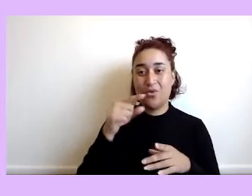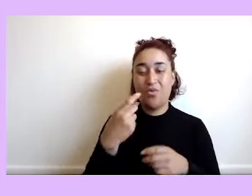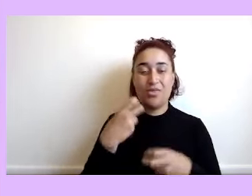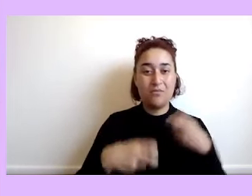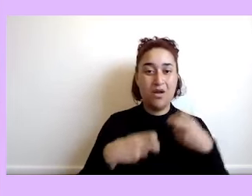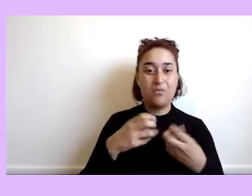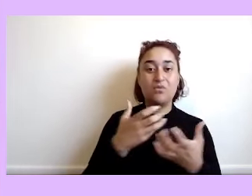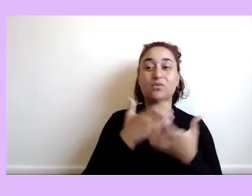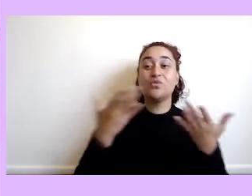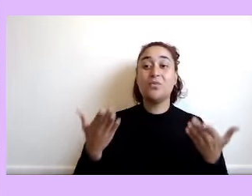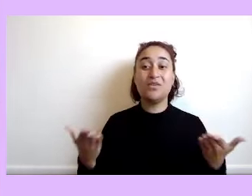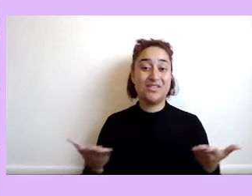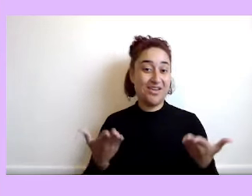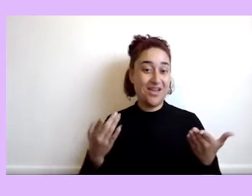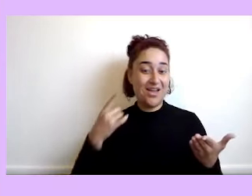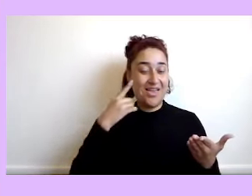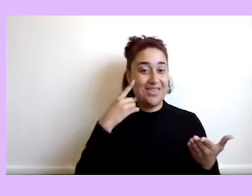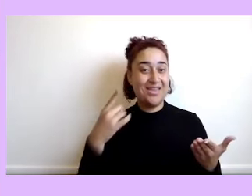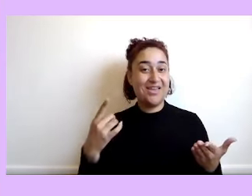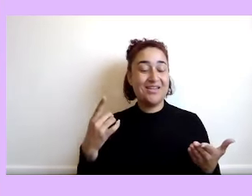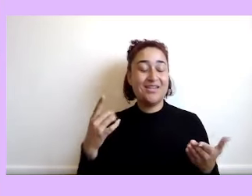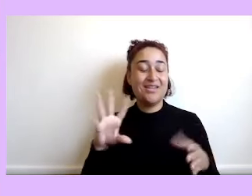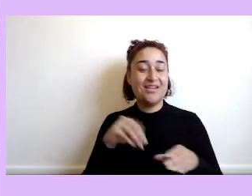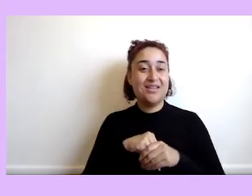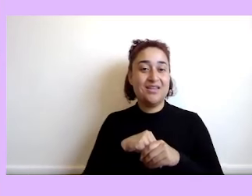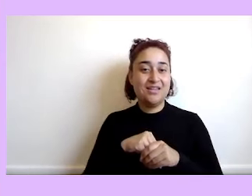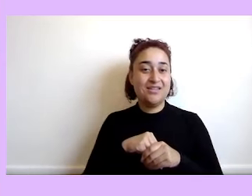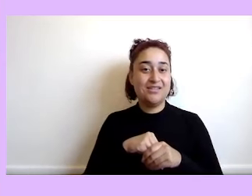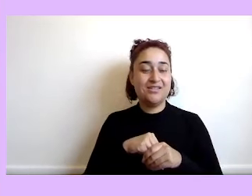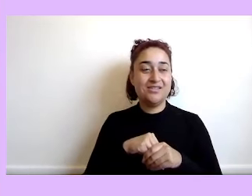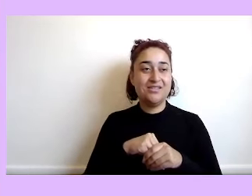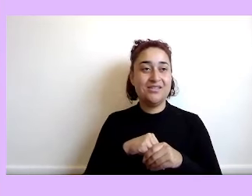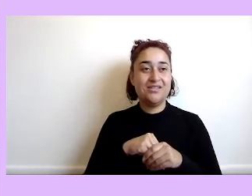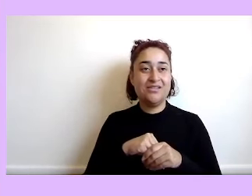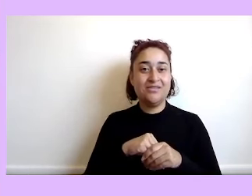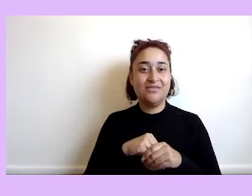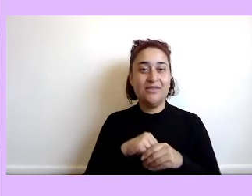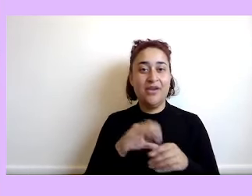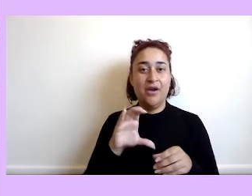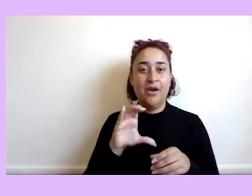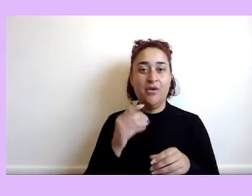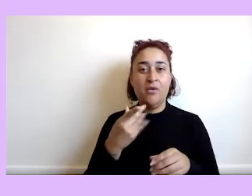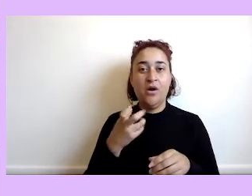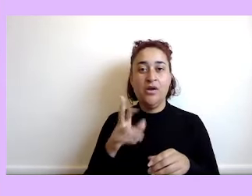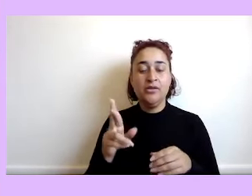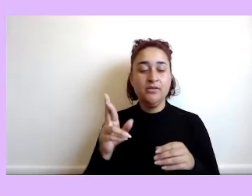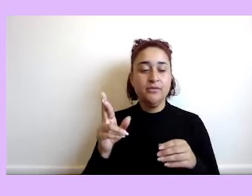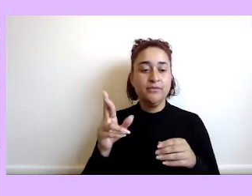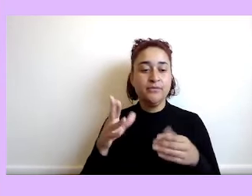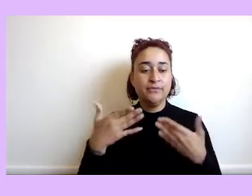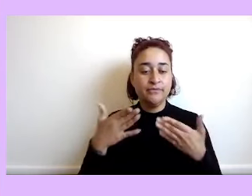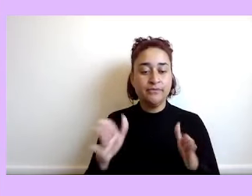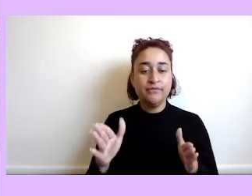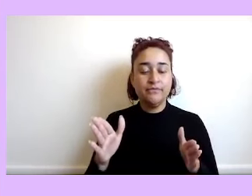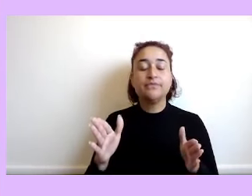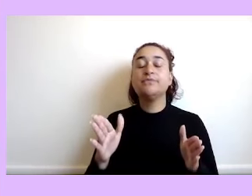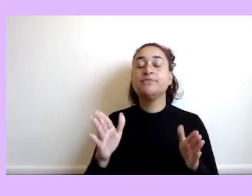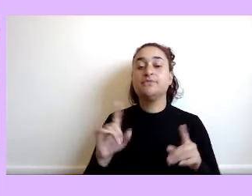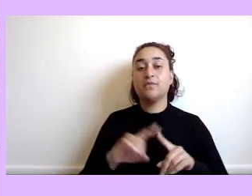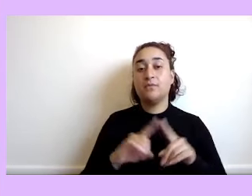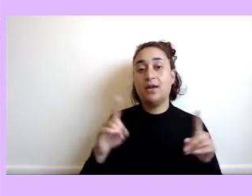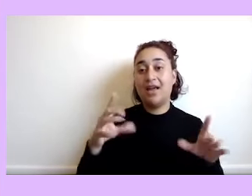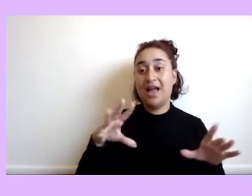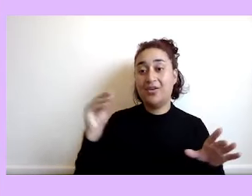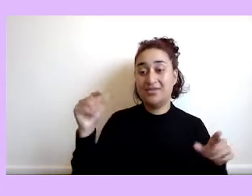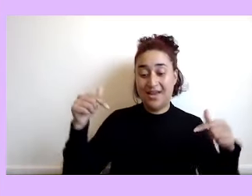here that I feel like in the confines of the choir room we take for granted, but